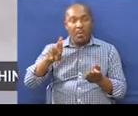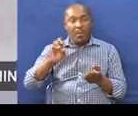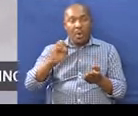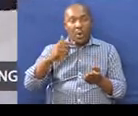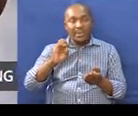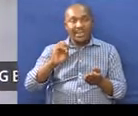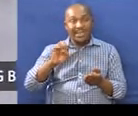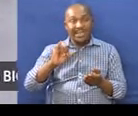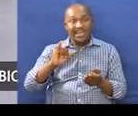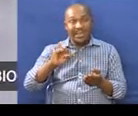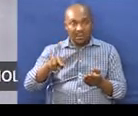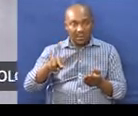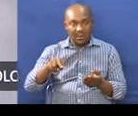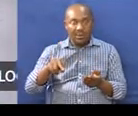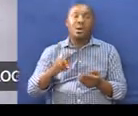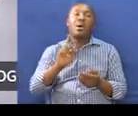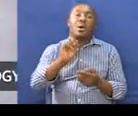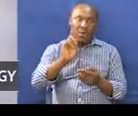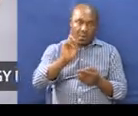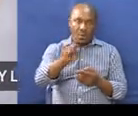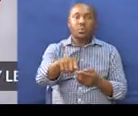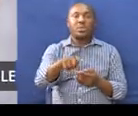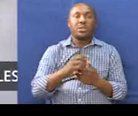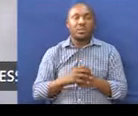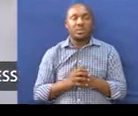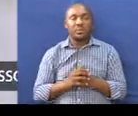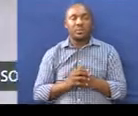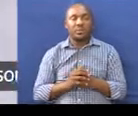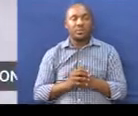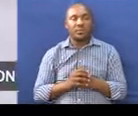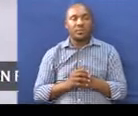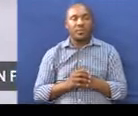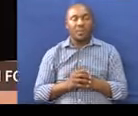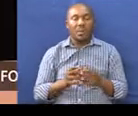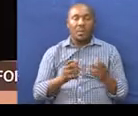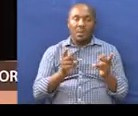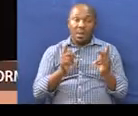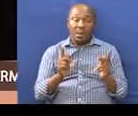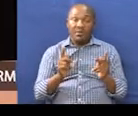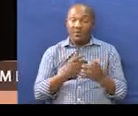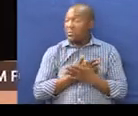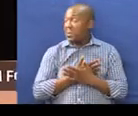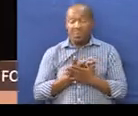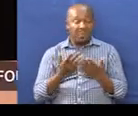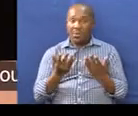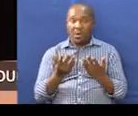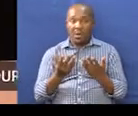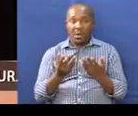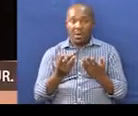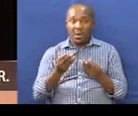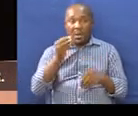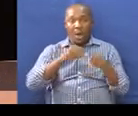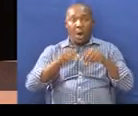Protein was present. And if there were no any components